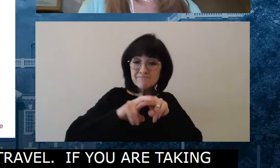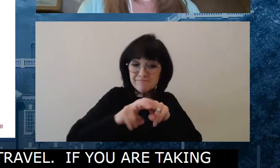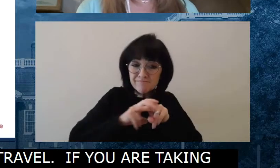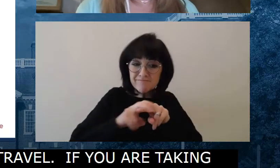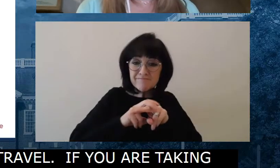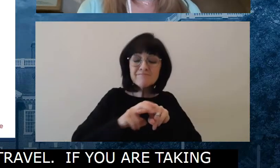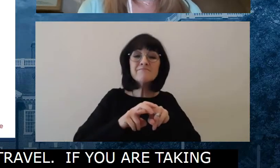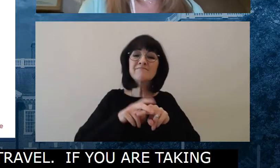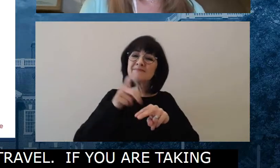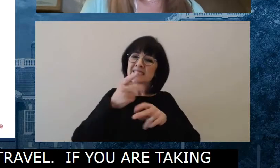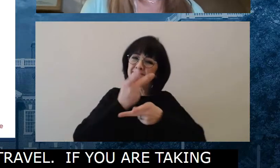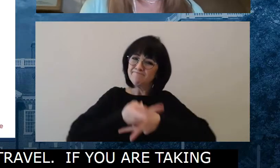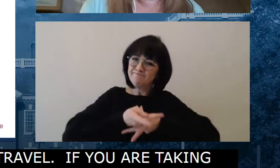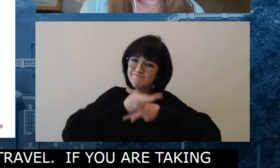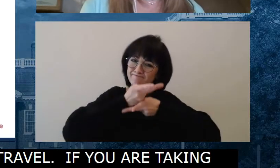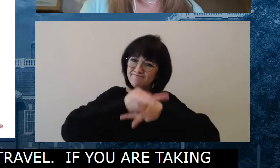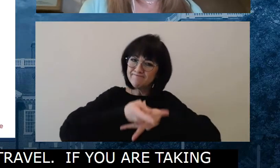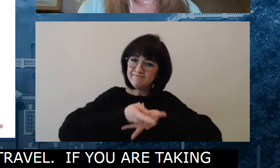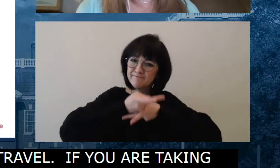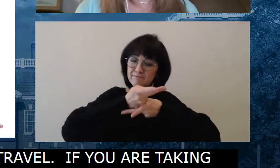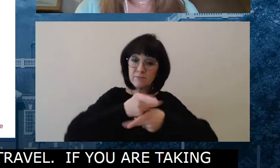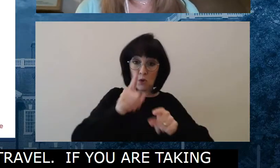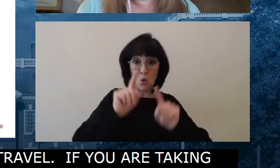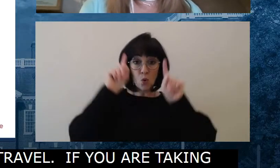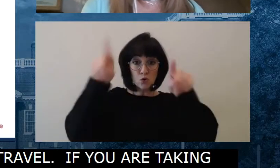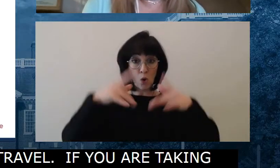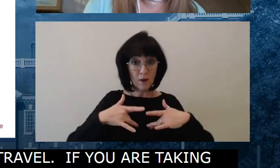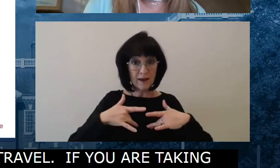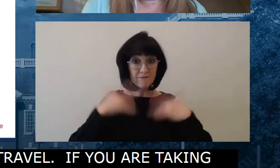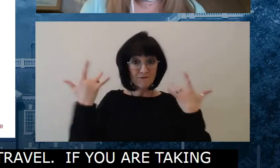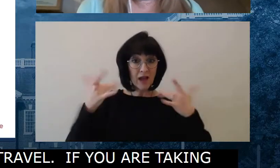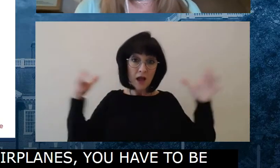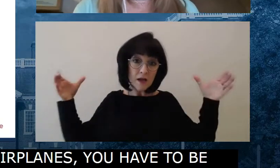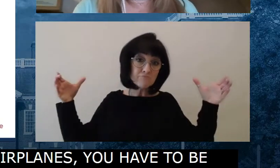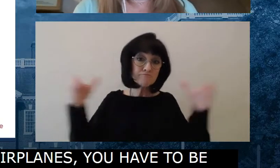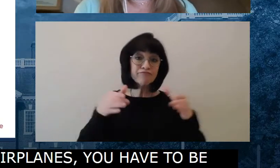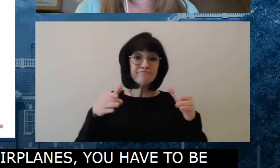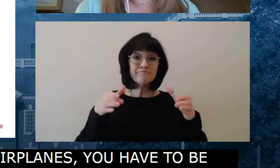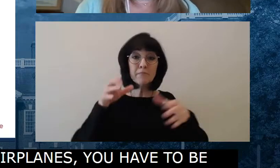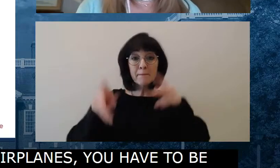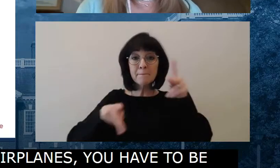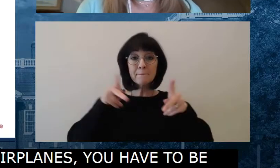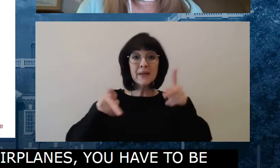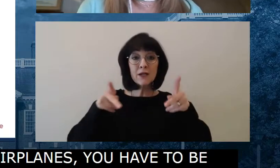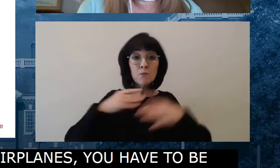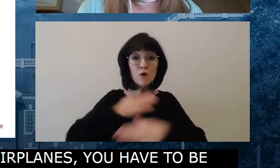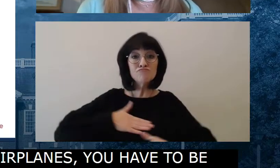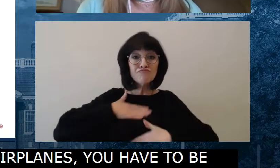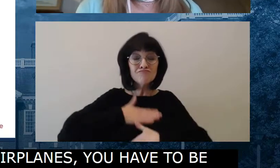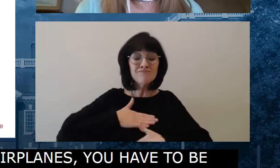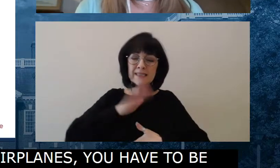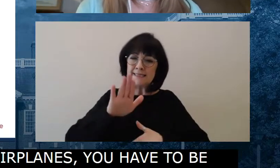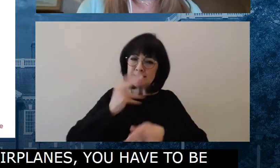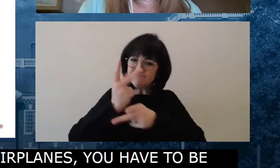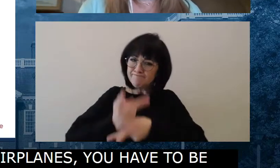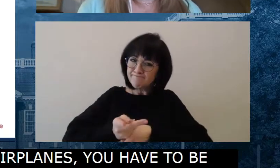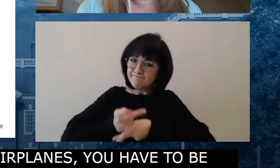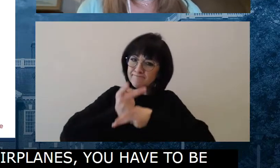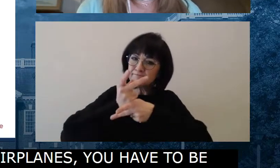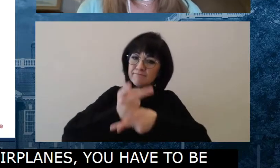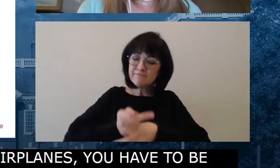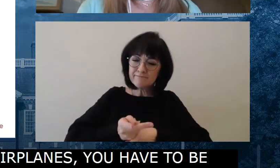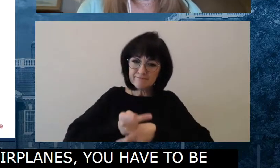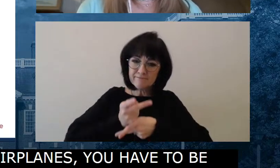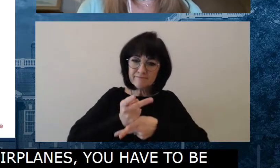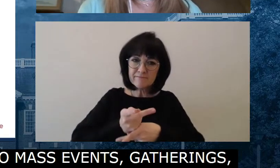events, gatherings, again, you have to be extra careful. So what are some things you should do to travel more safely? First, if